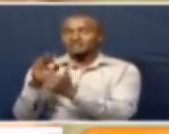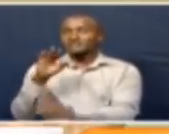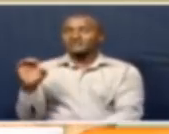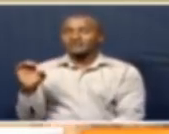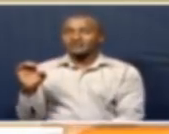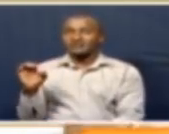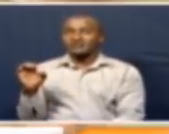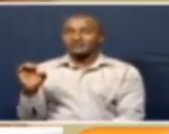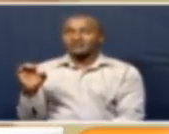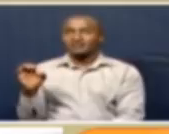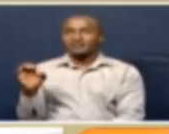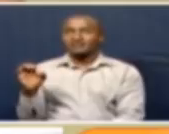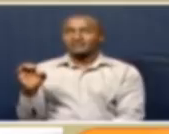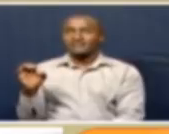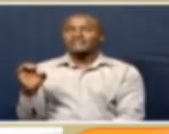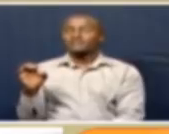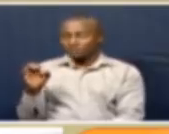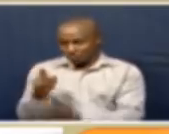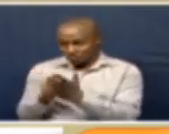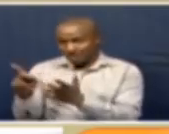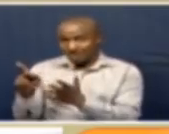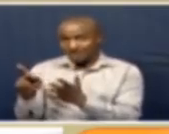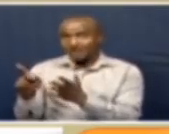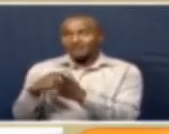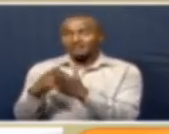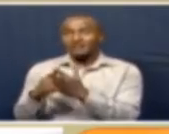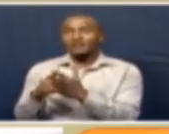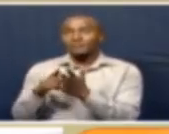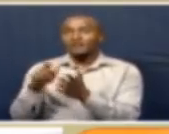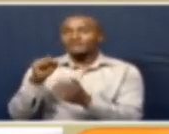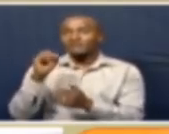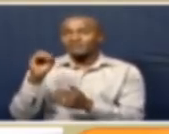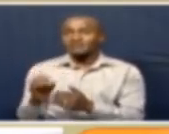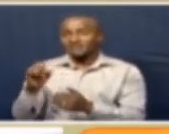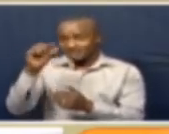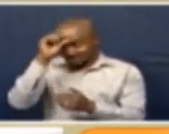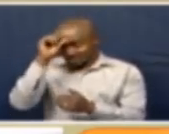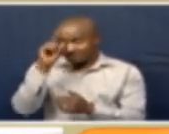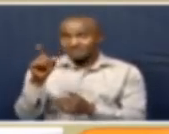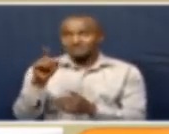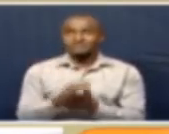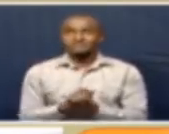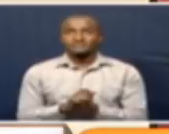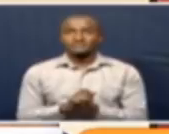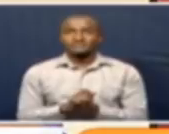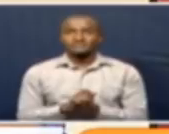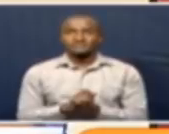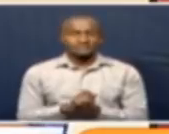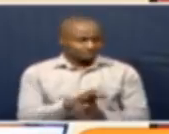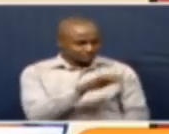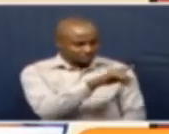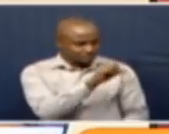So you also get the 20% agency fees, and then you also have to pay 5% to the government. Okay, I'm coming to Steve. What about you,